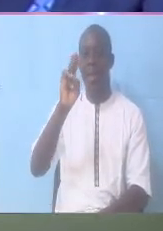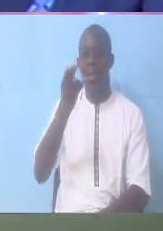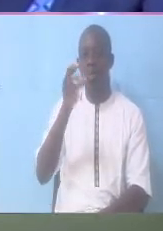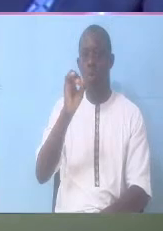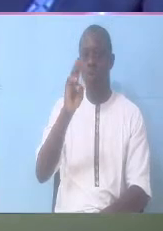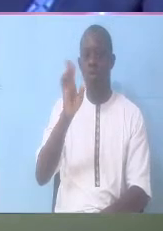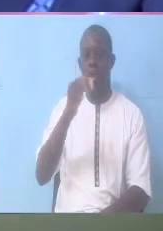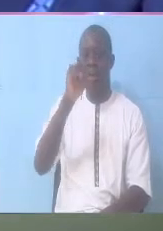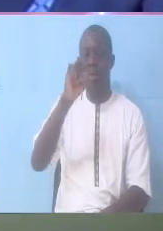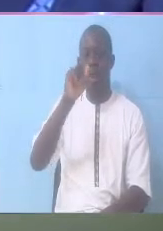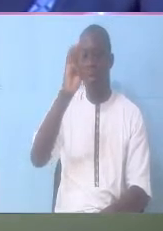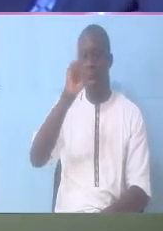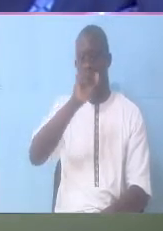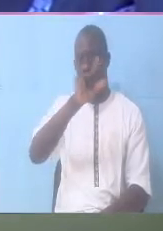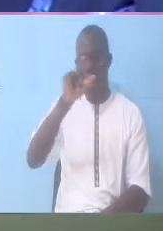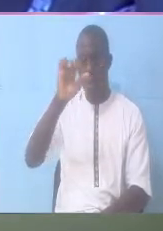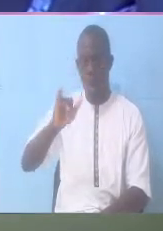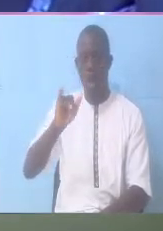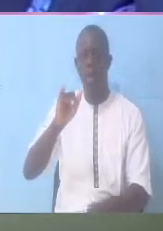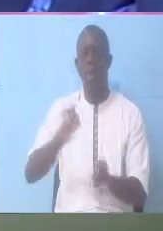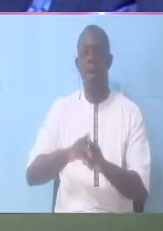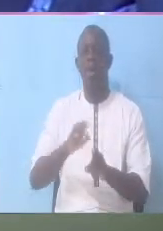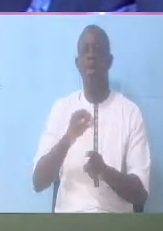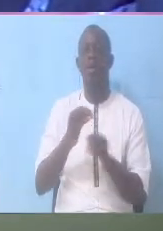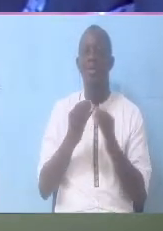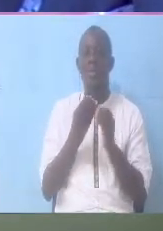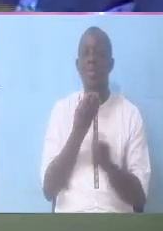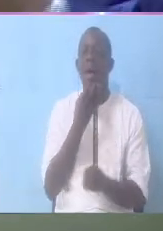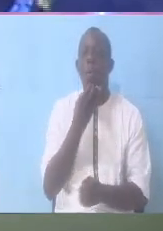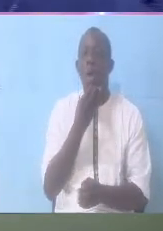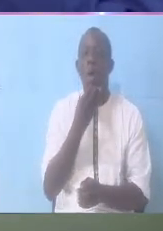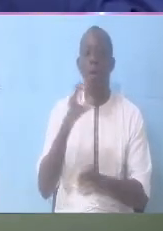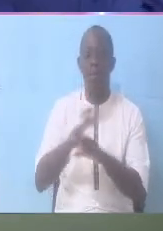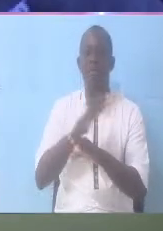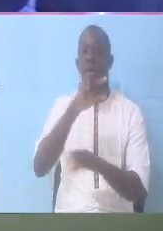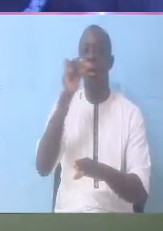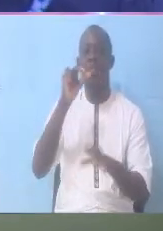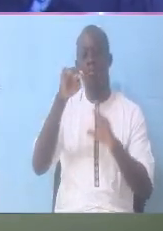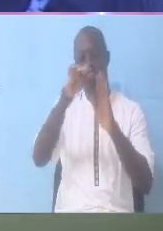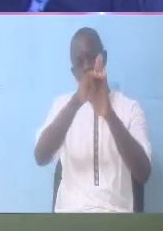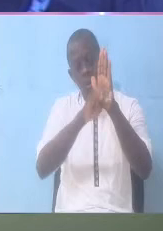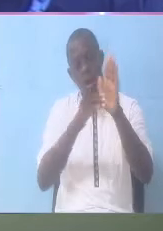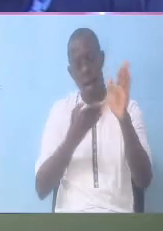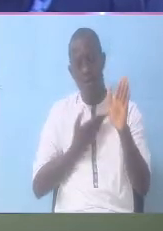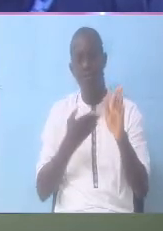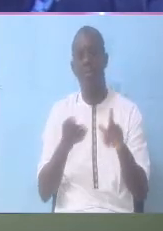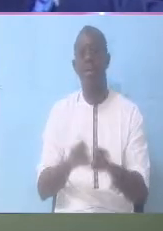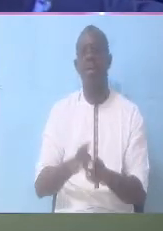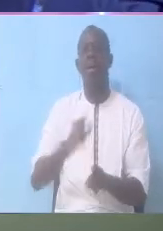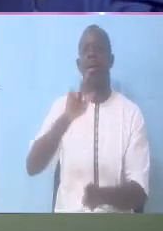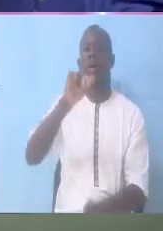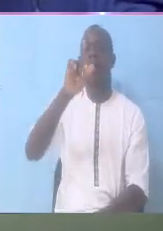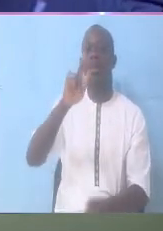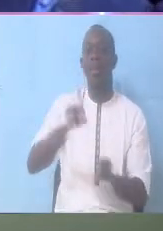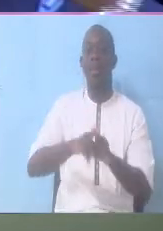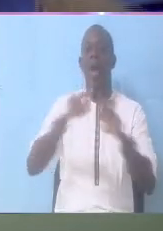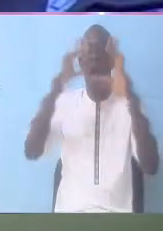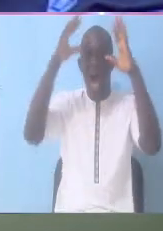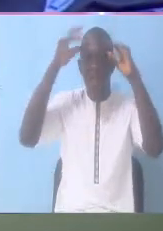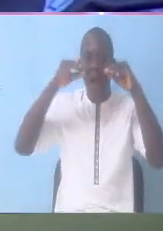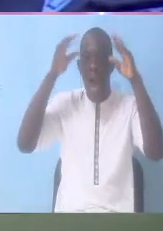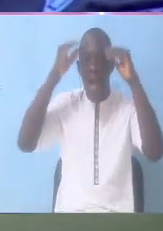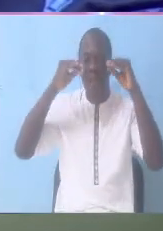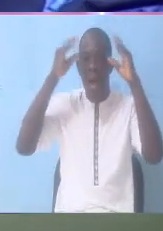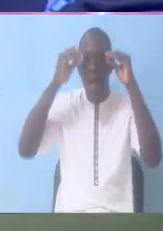Sabali. Ousseynou Dabo. Ousseynou Dabo. Halifa Salah Doy. Halifa